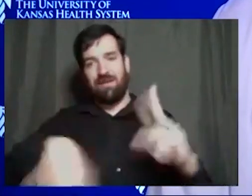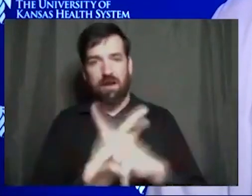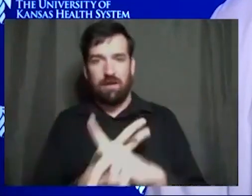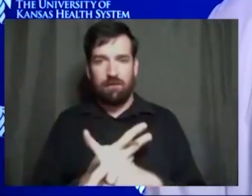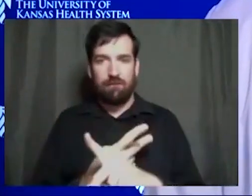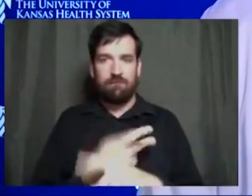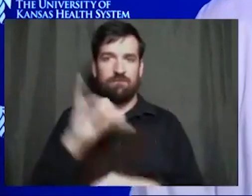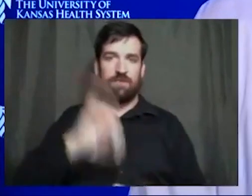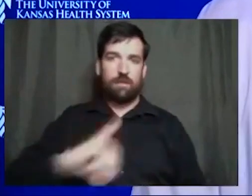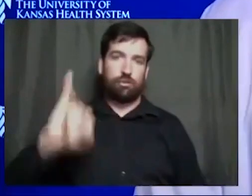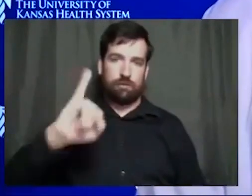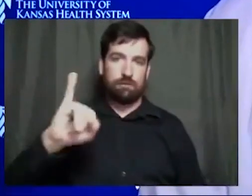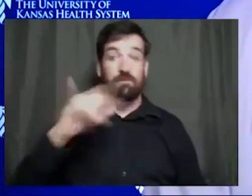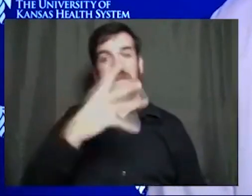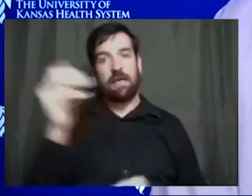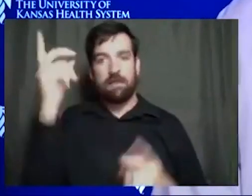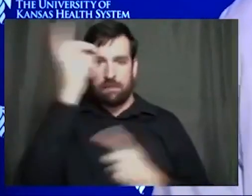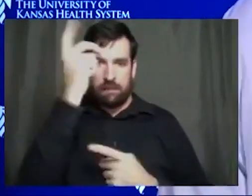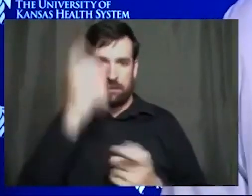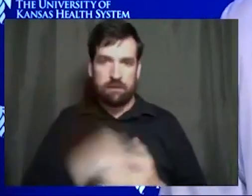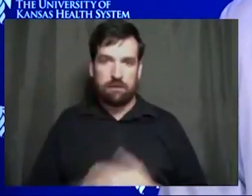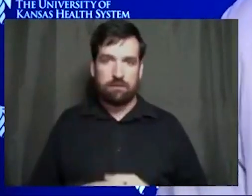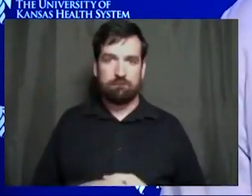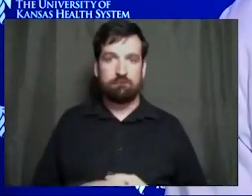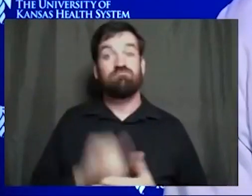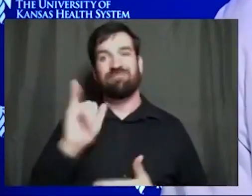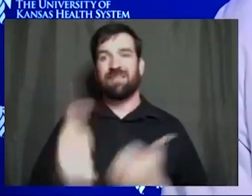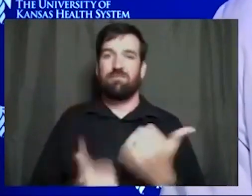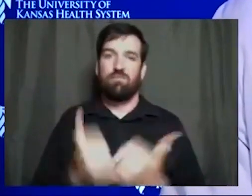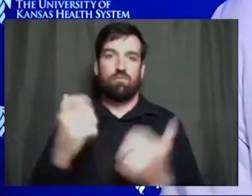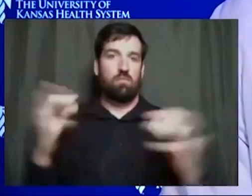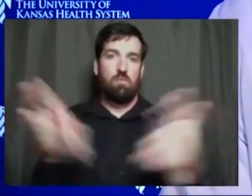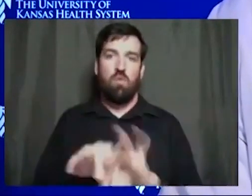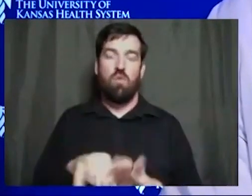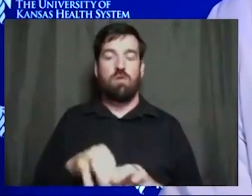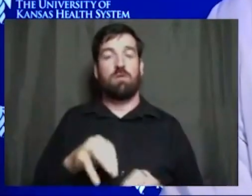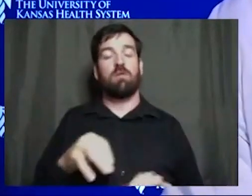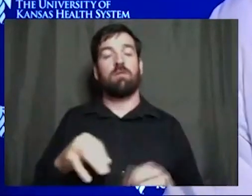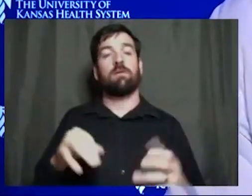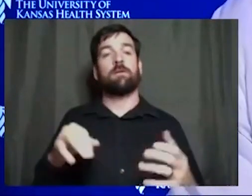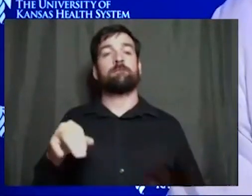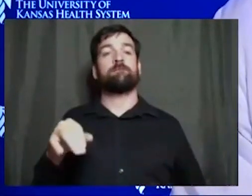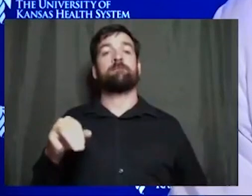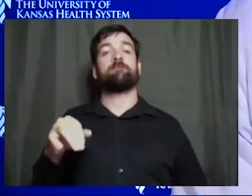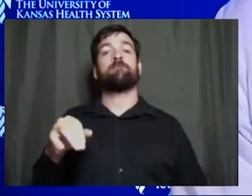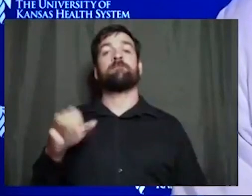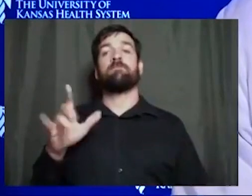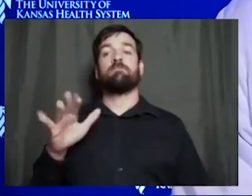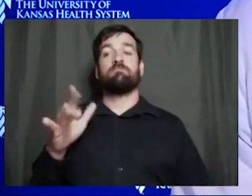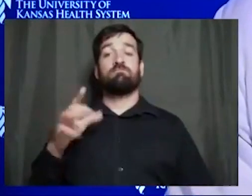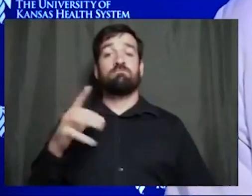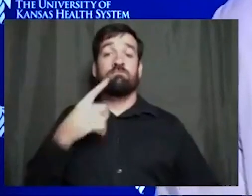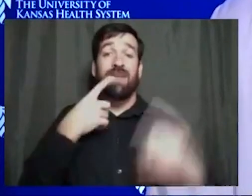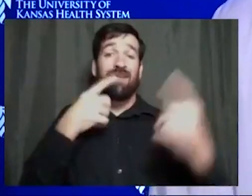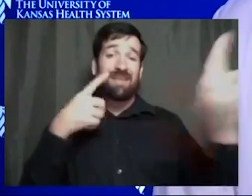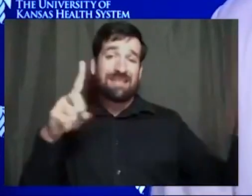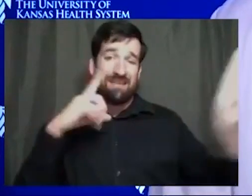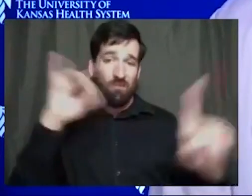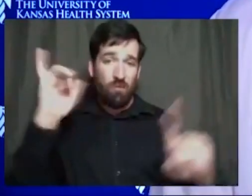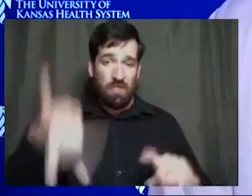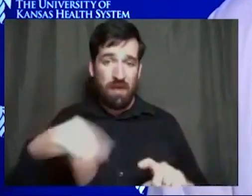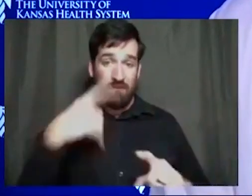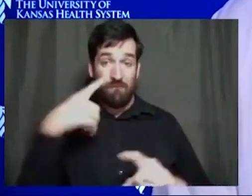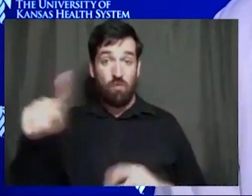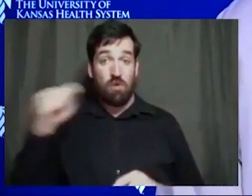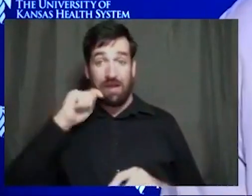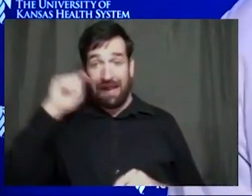infections and disease, which is the important thing. As far as what is the efficacy for that for adolescents, it continues to